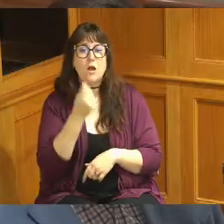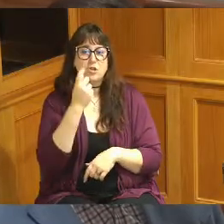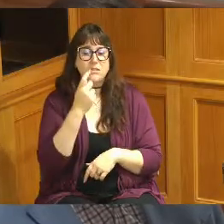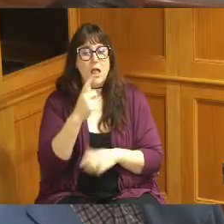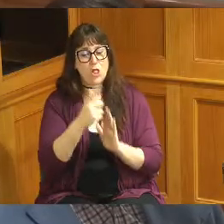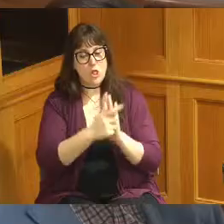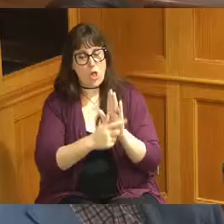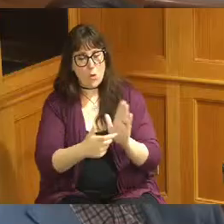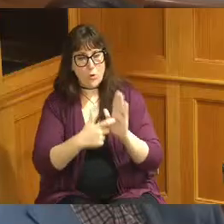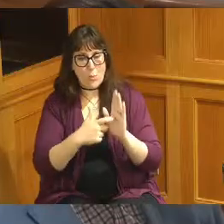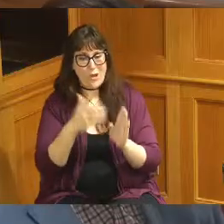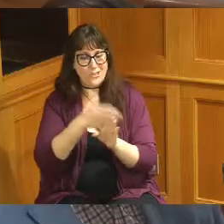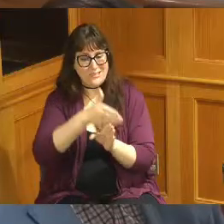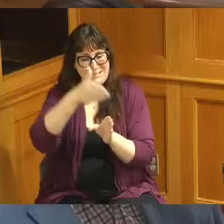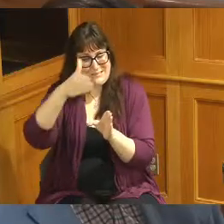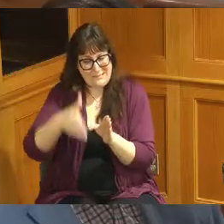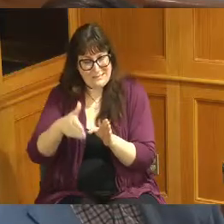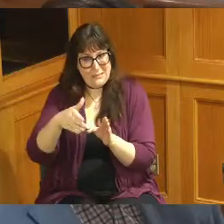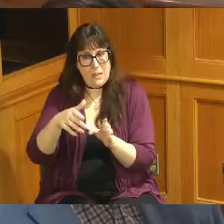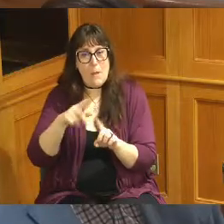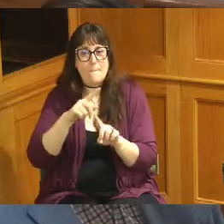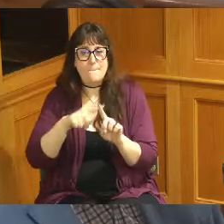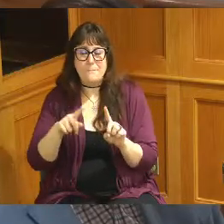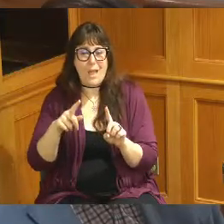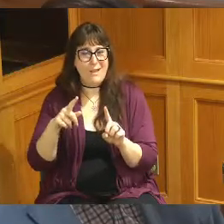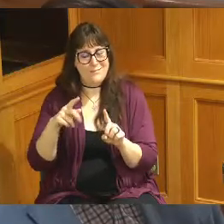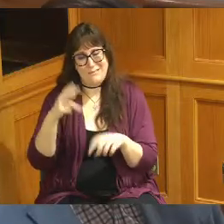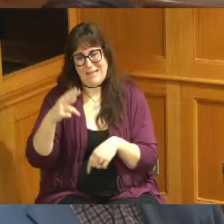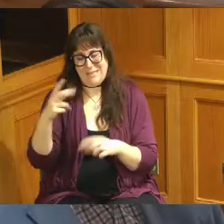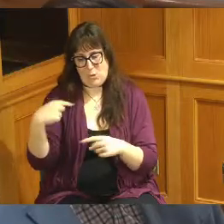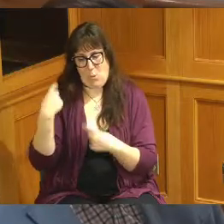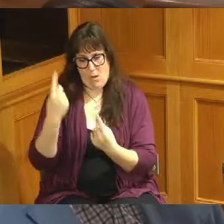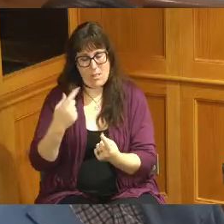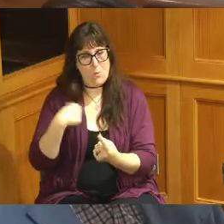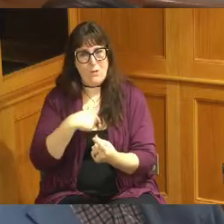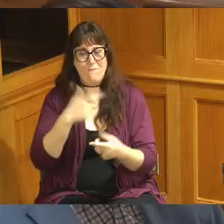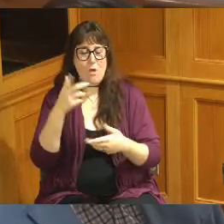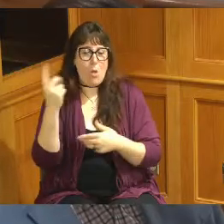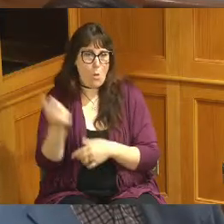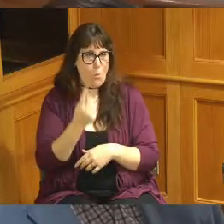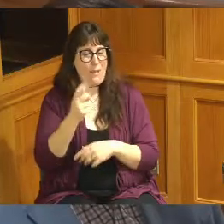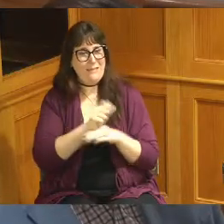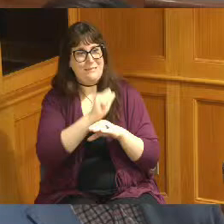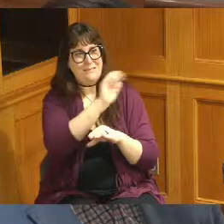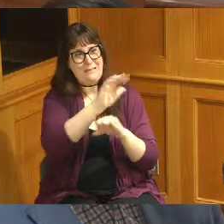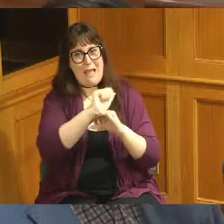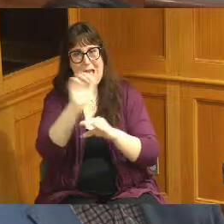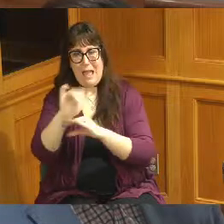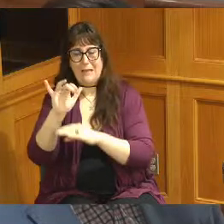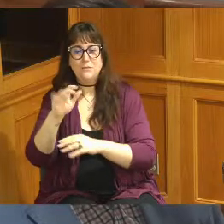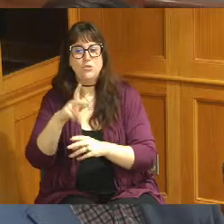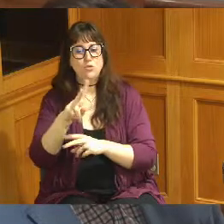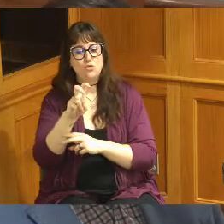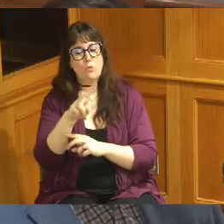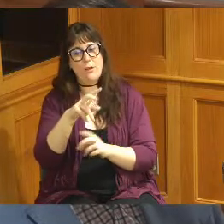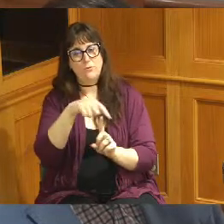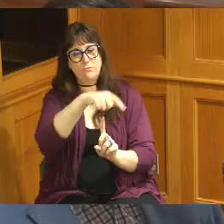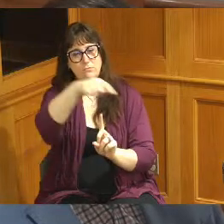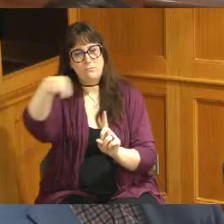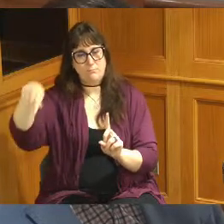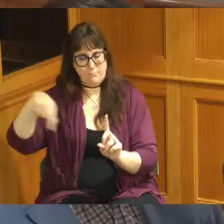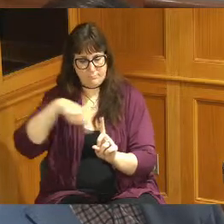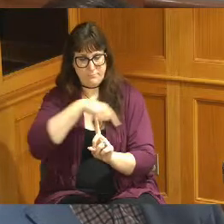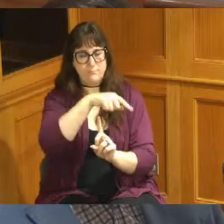properties. But historically, the county has always sent notice to additional properties. So we sent notices of that meeting to everybody within